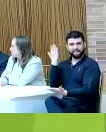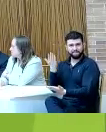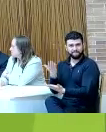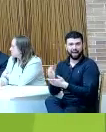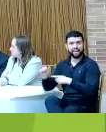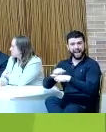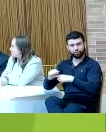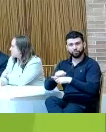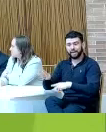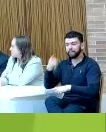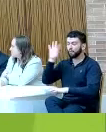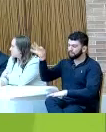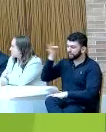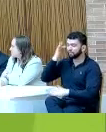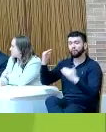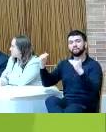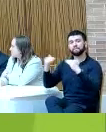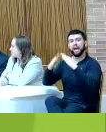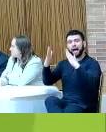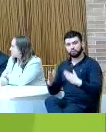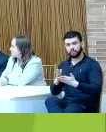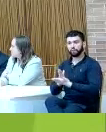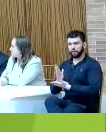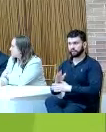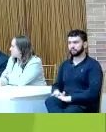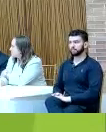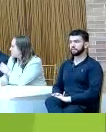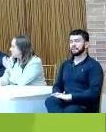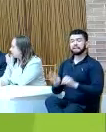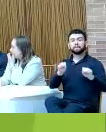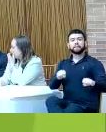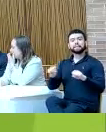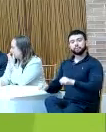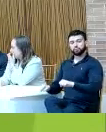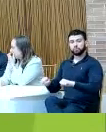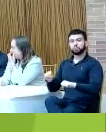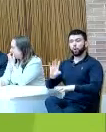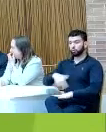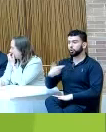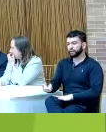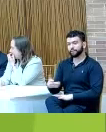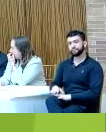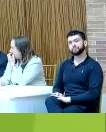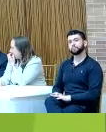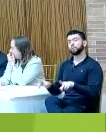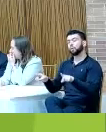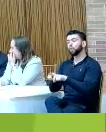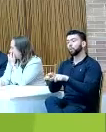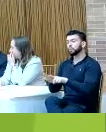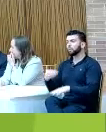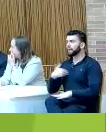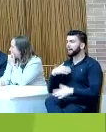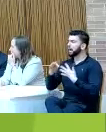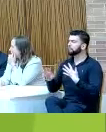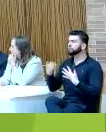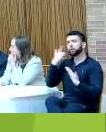housing rights um that could be a potential alternative there's also always the option of just going out into the